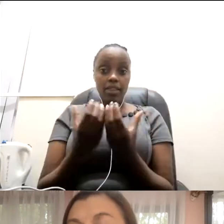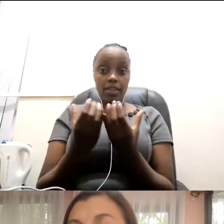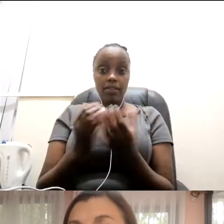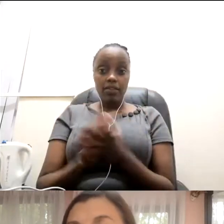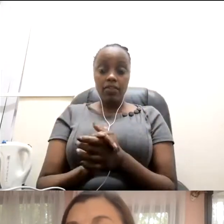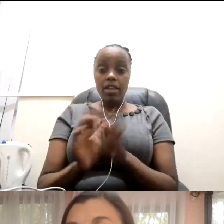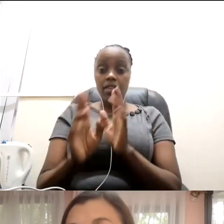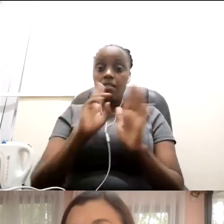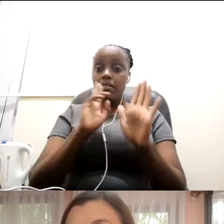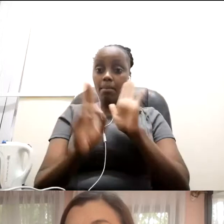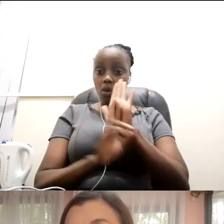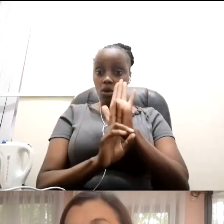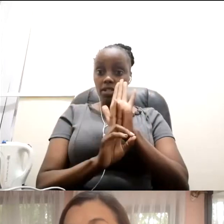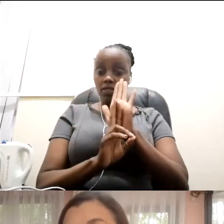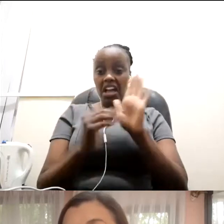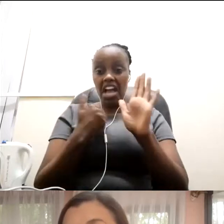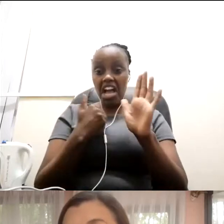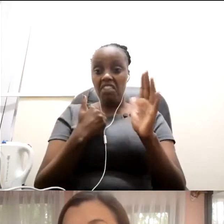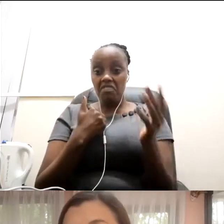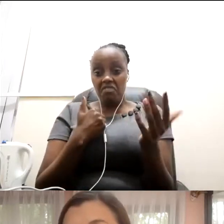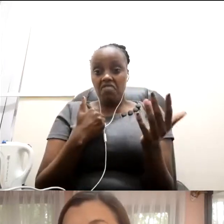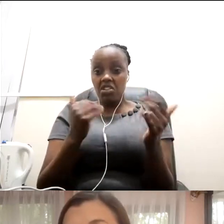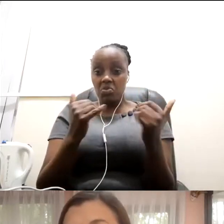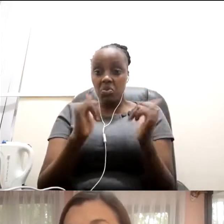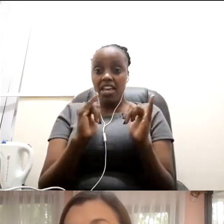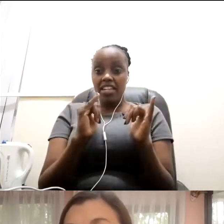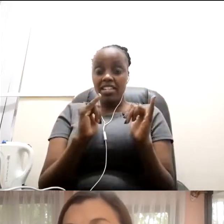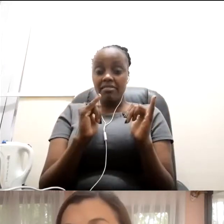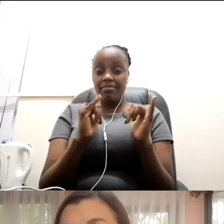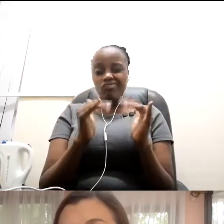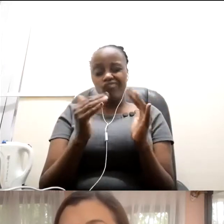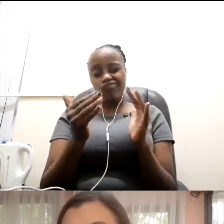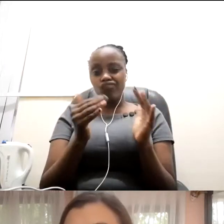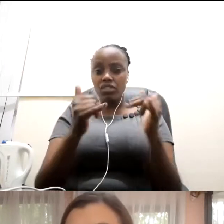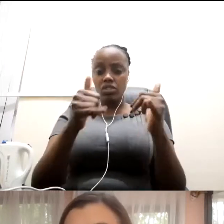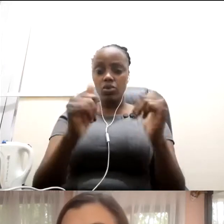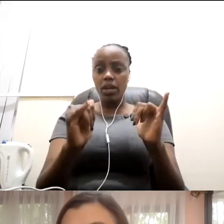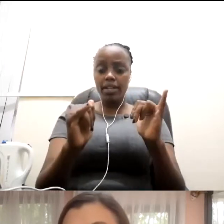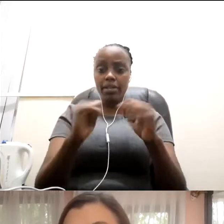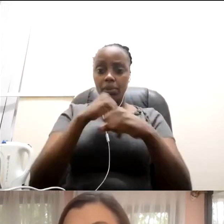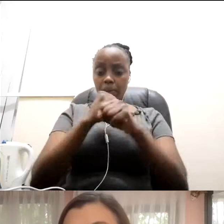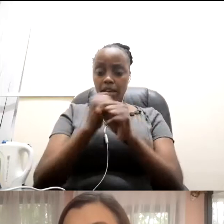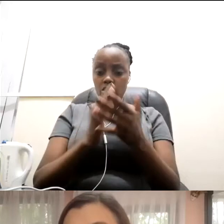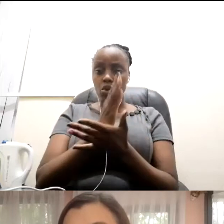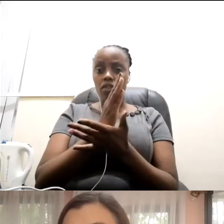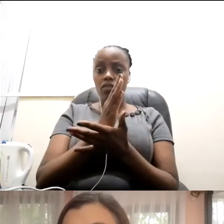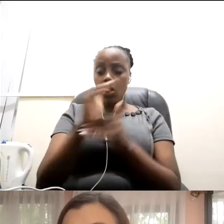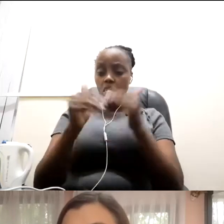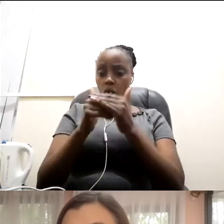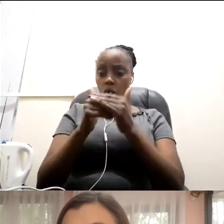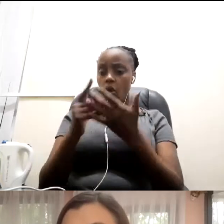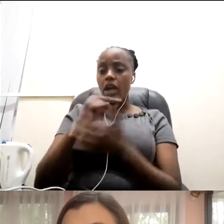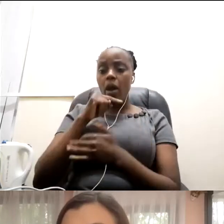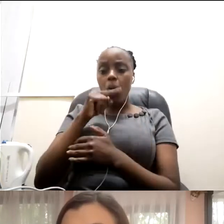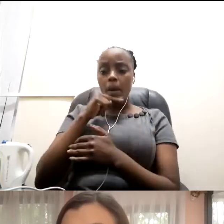report has definitely tried at least to ensure that those voices have been